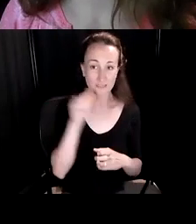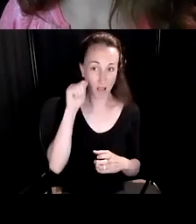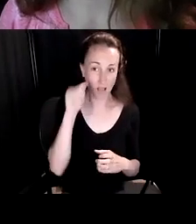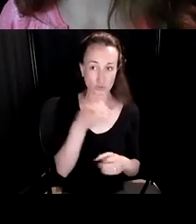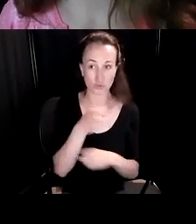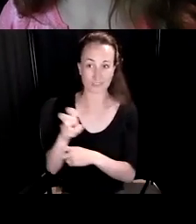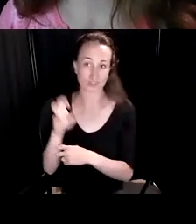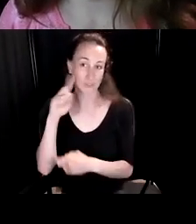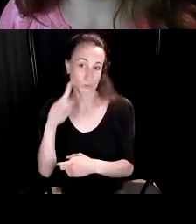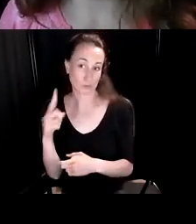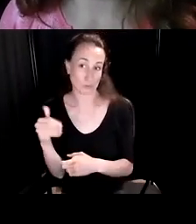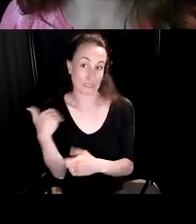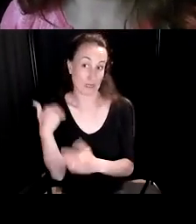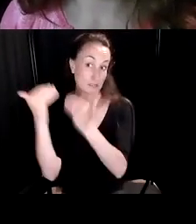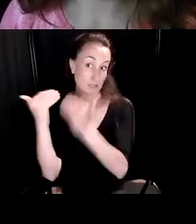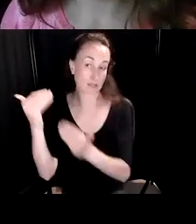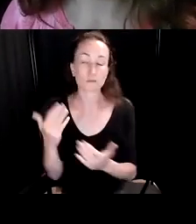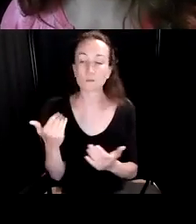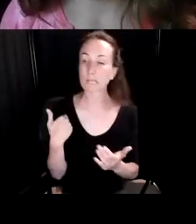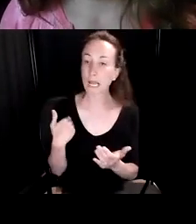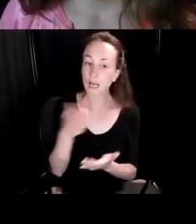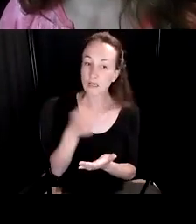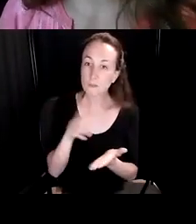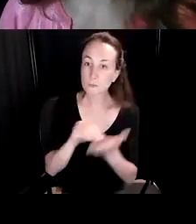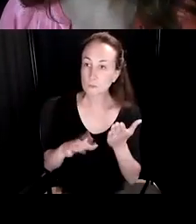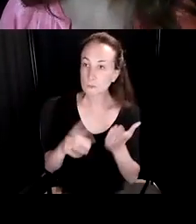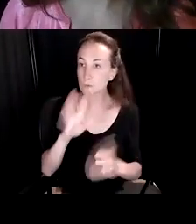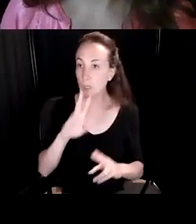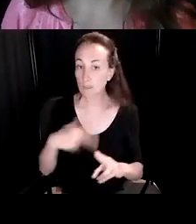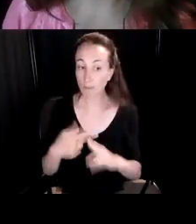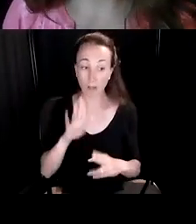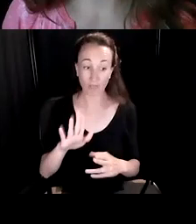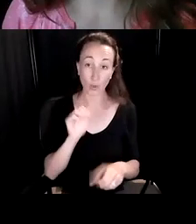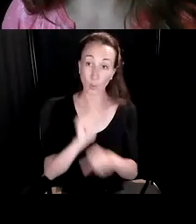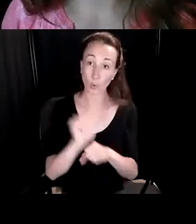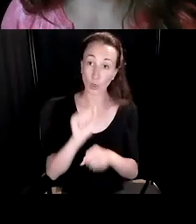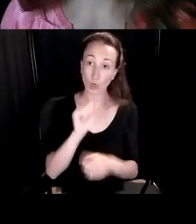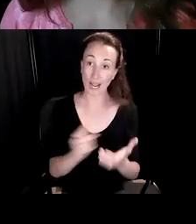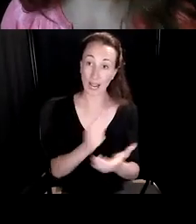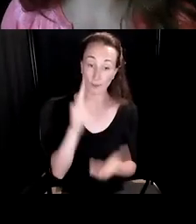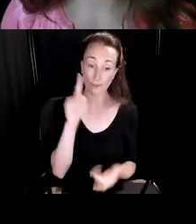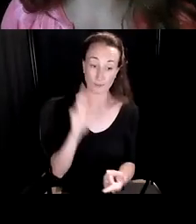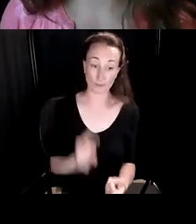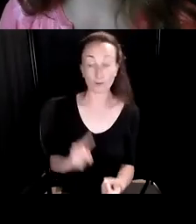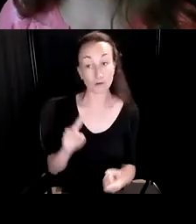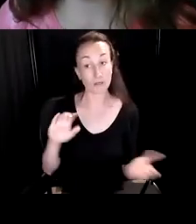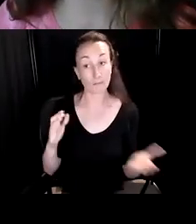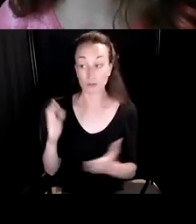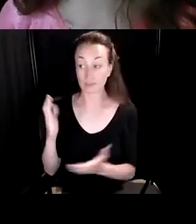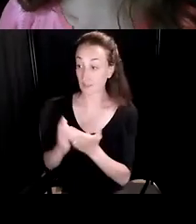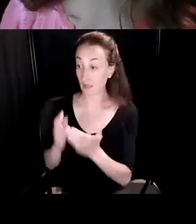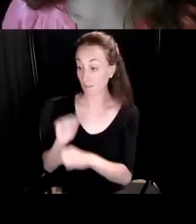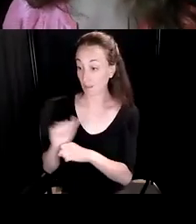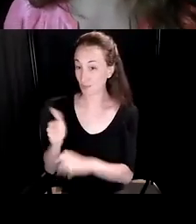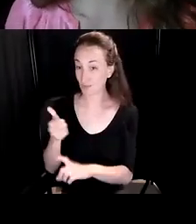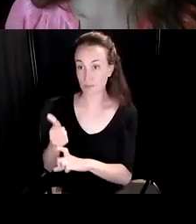a lot of young people talk about reduced hours and lost income. We had some people talk about increased hours, people who were essential